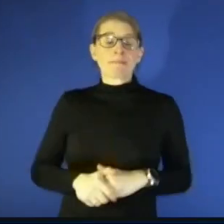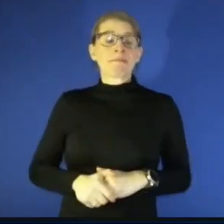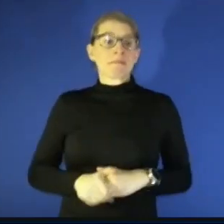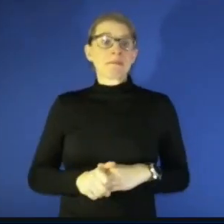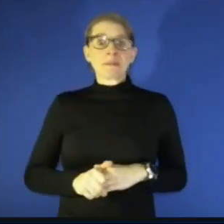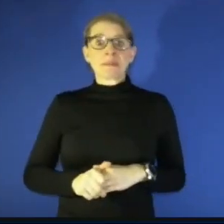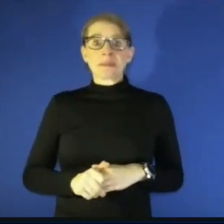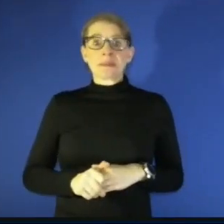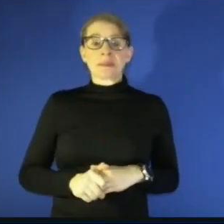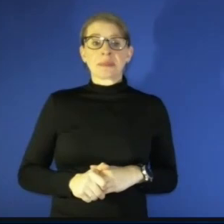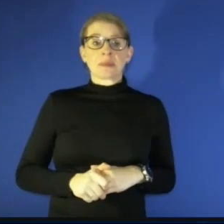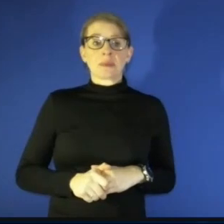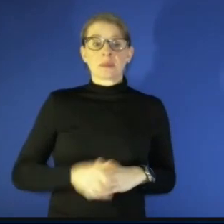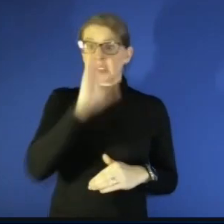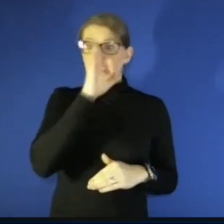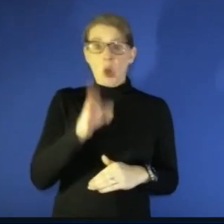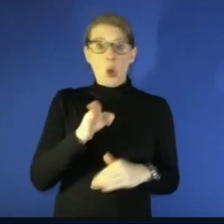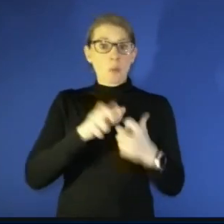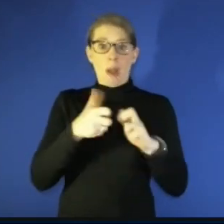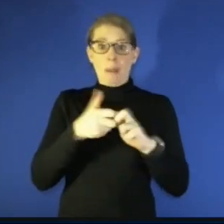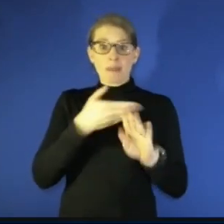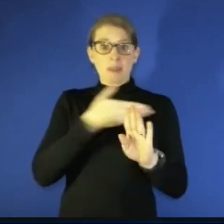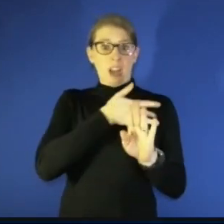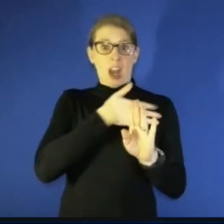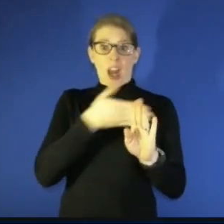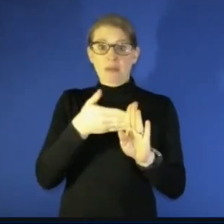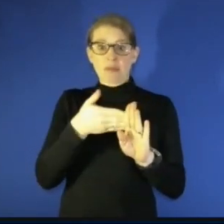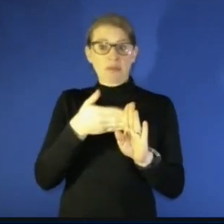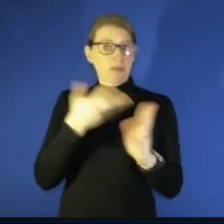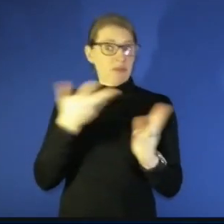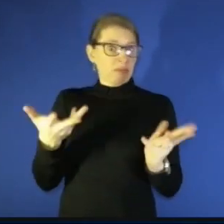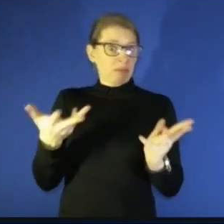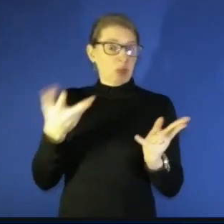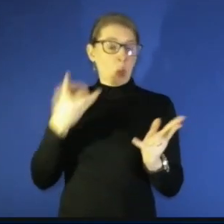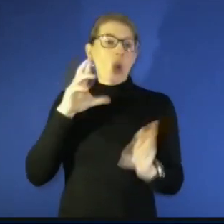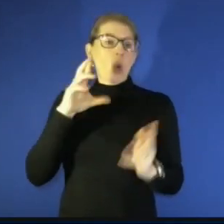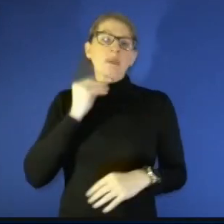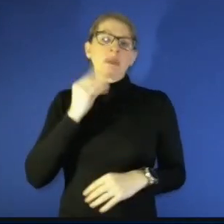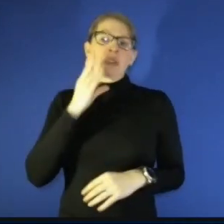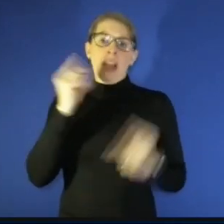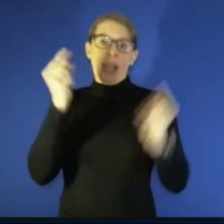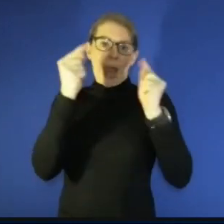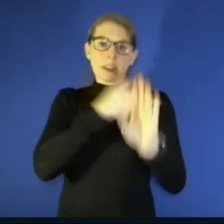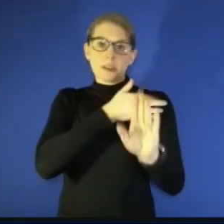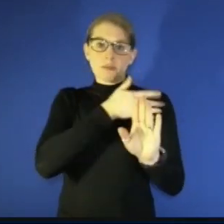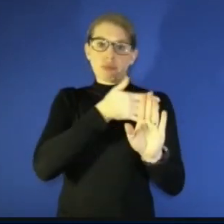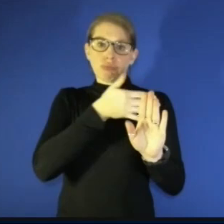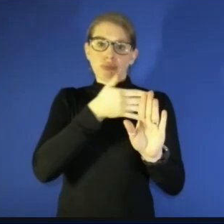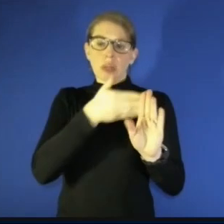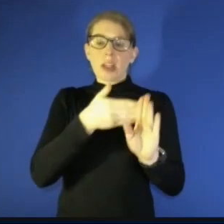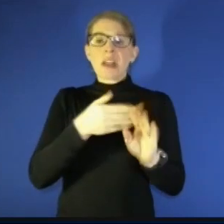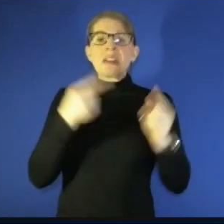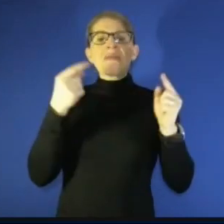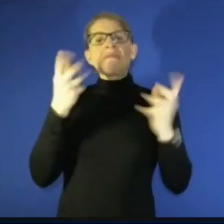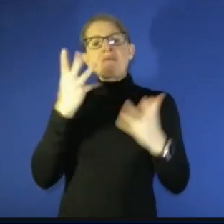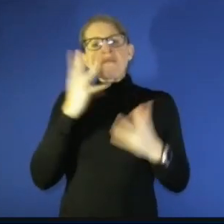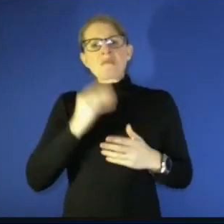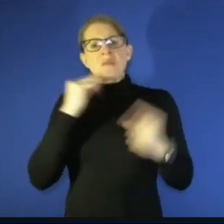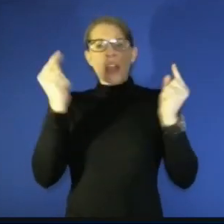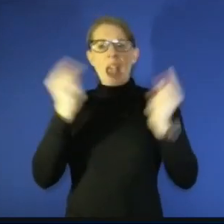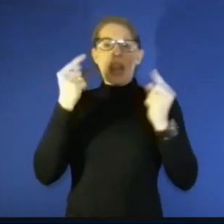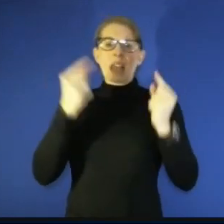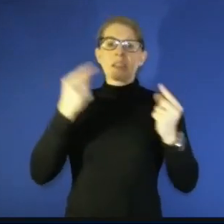had never been any issues up until then, or had she been experiencing lifelong headaches? She was experiencing headaches and